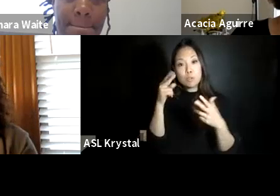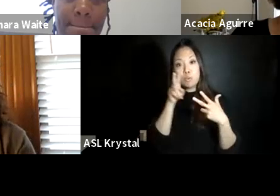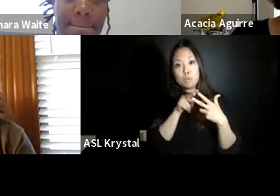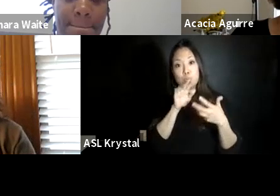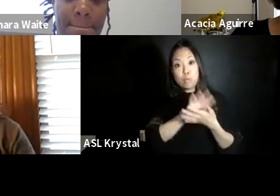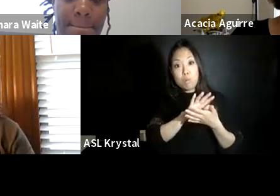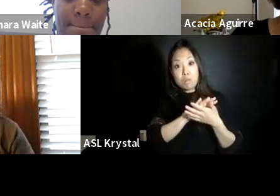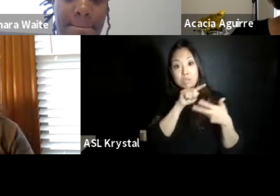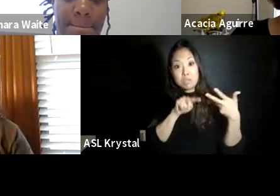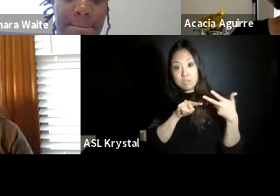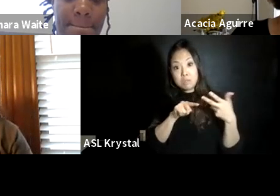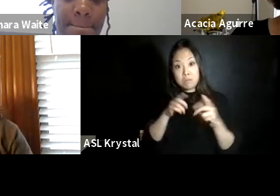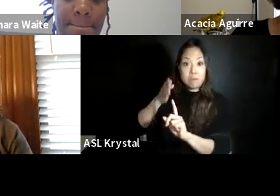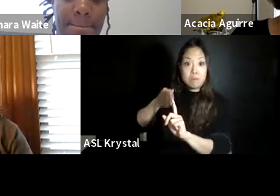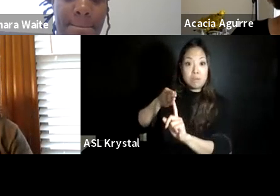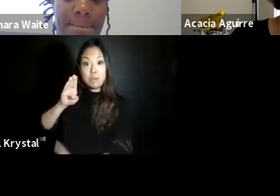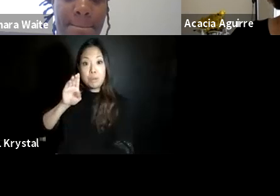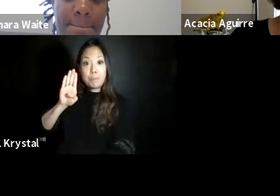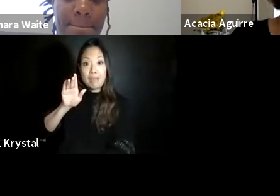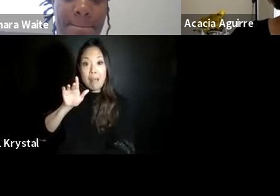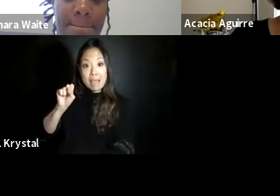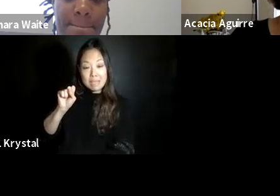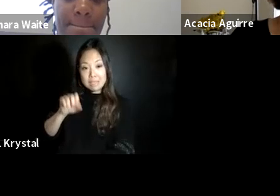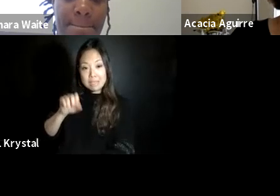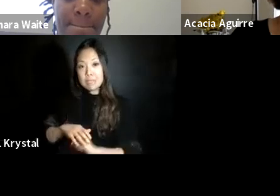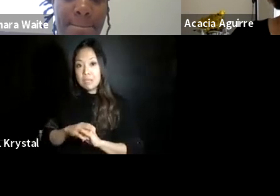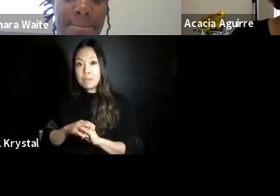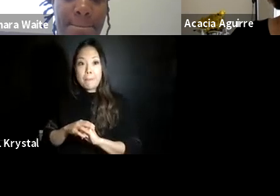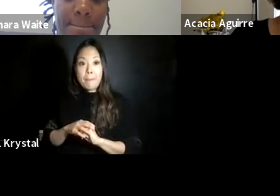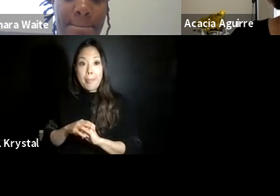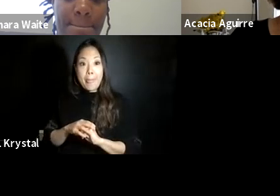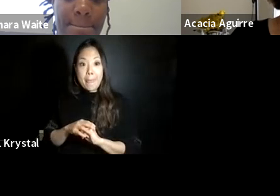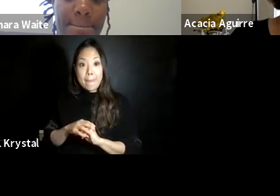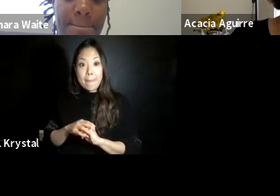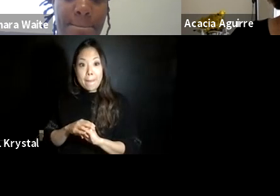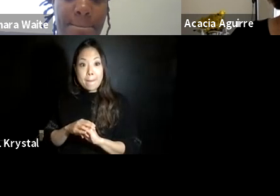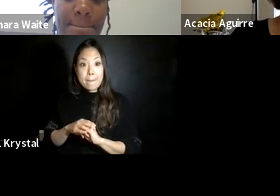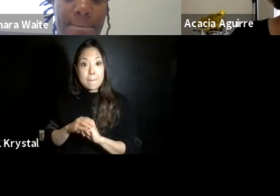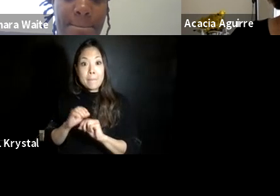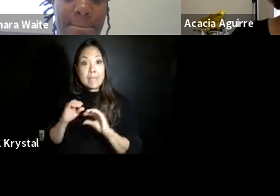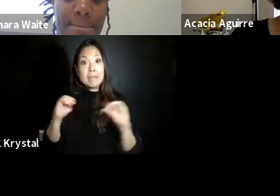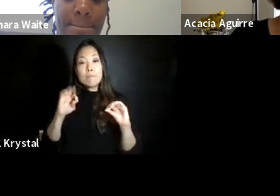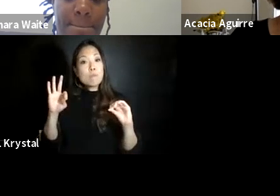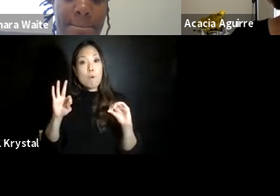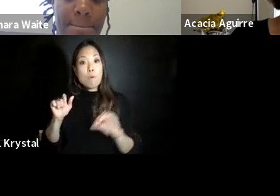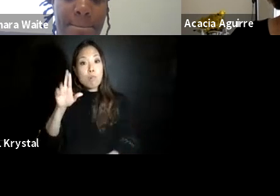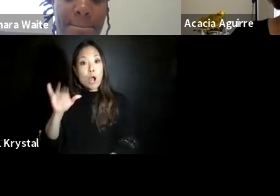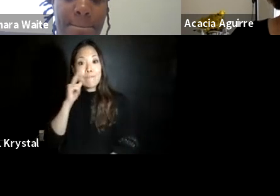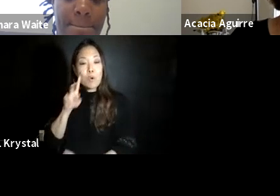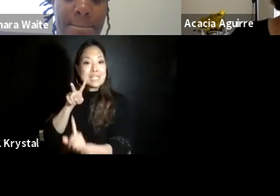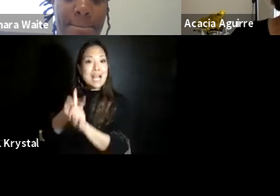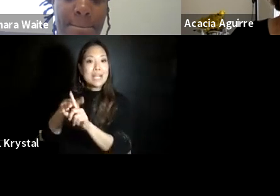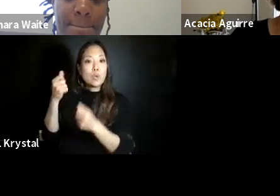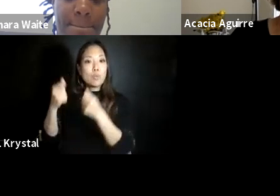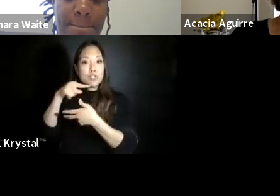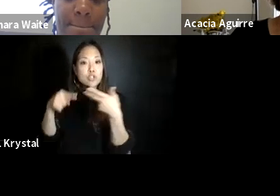then if you don't use a lottery for assigning the school that they will go